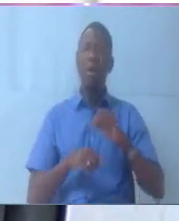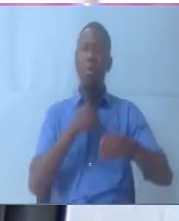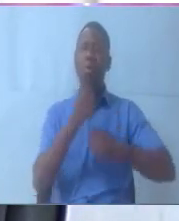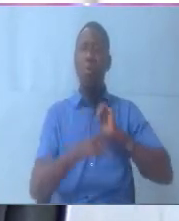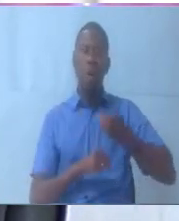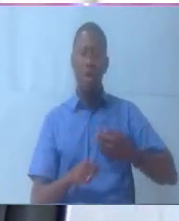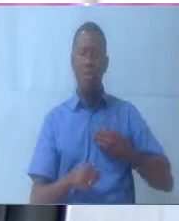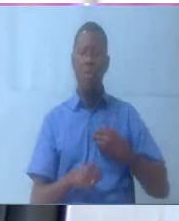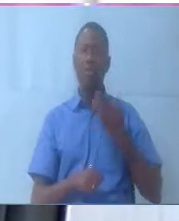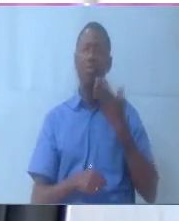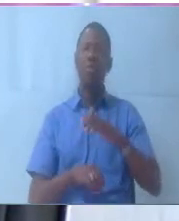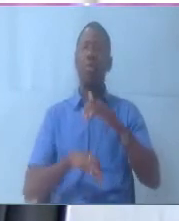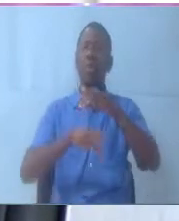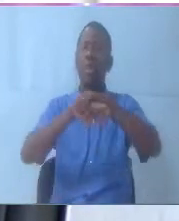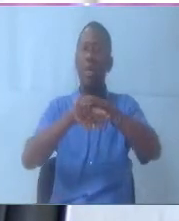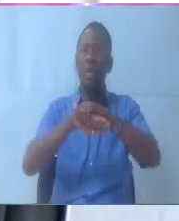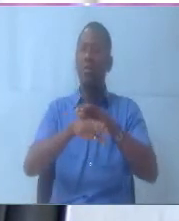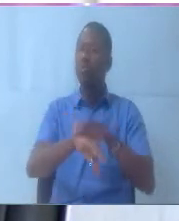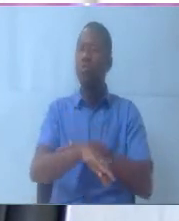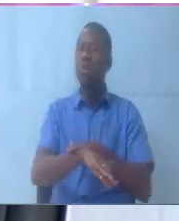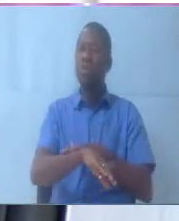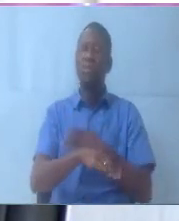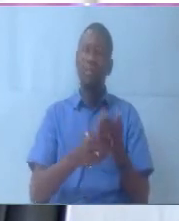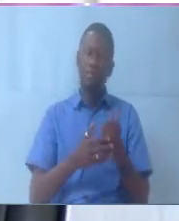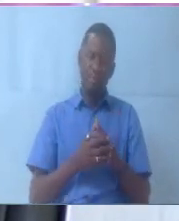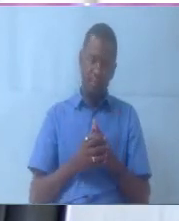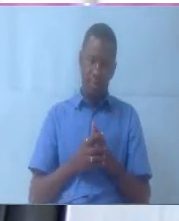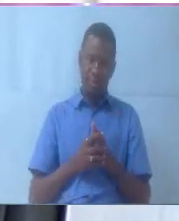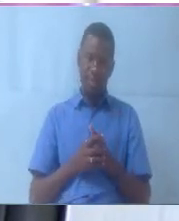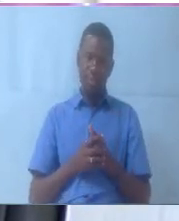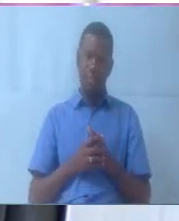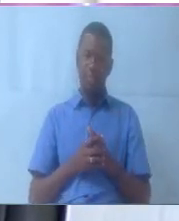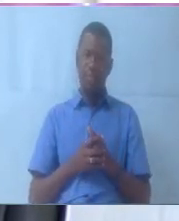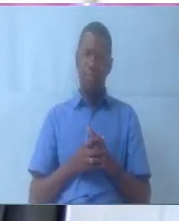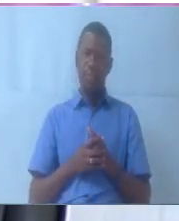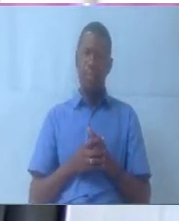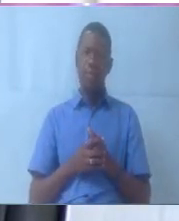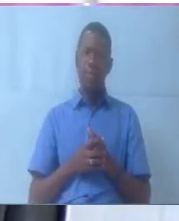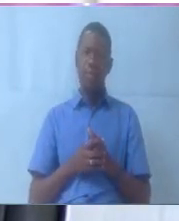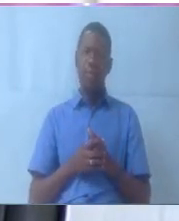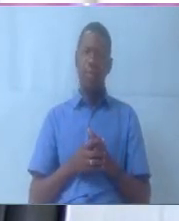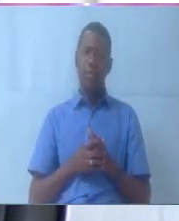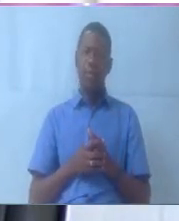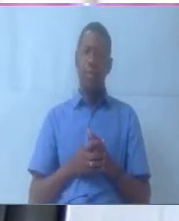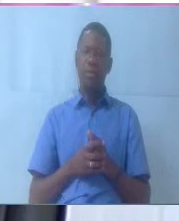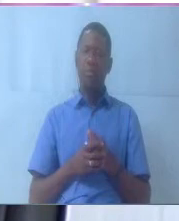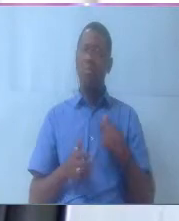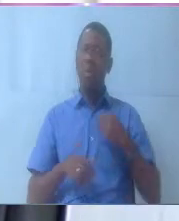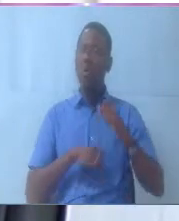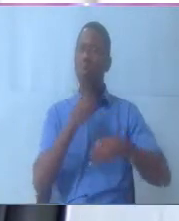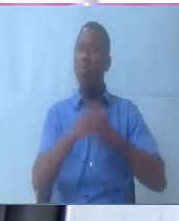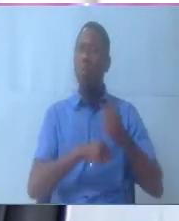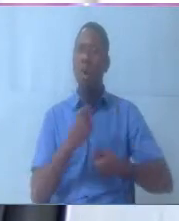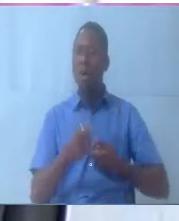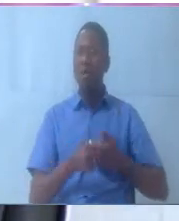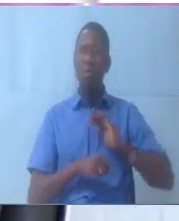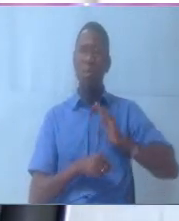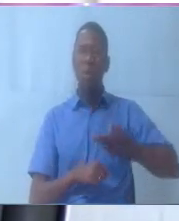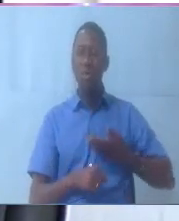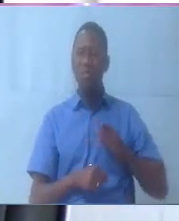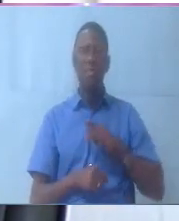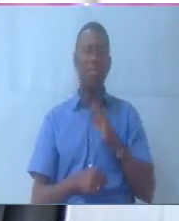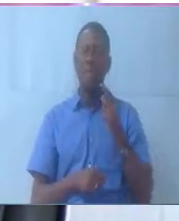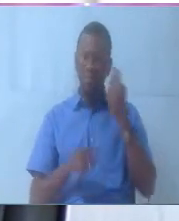bake ate manke Gambian kota ate bota England banko le kang. He was very worried of